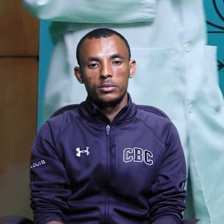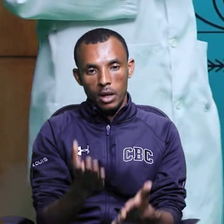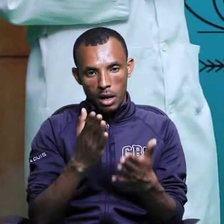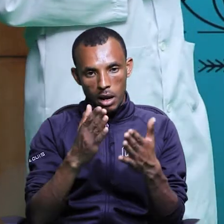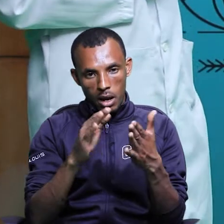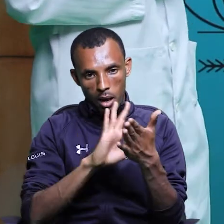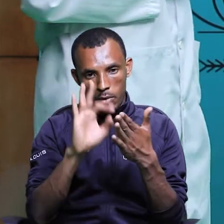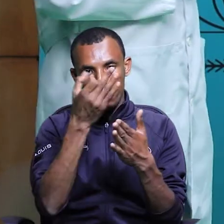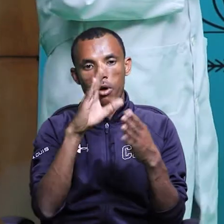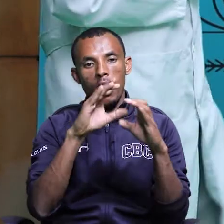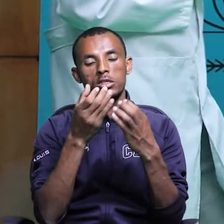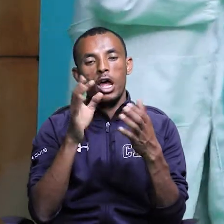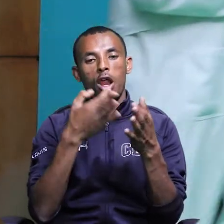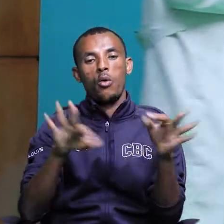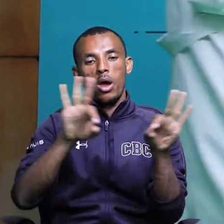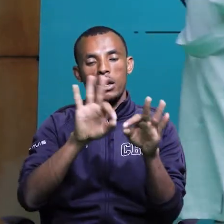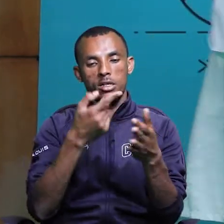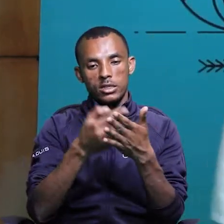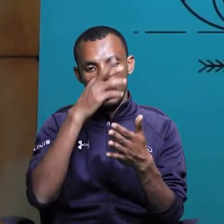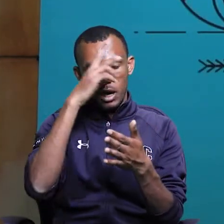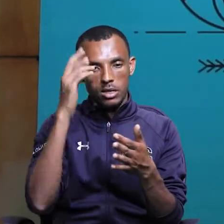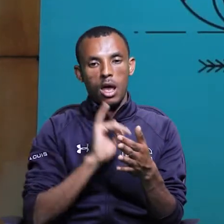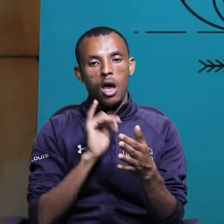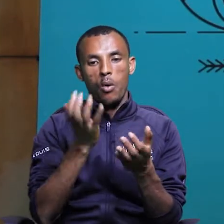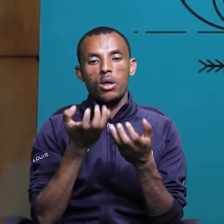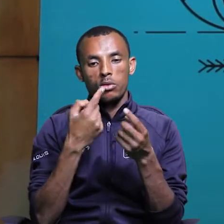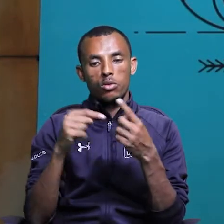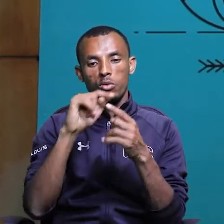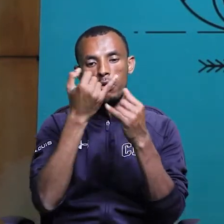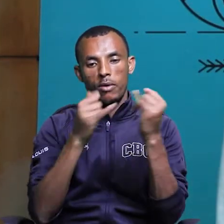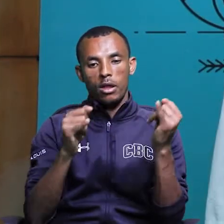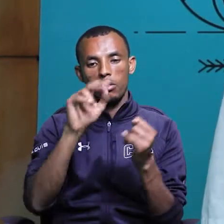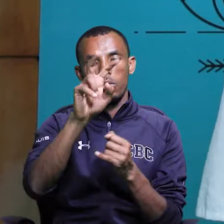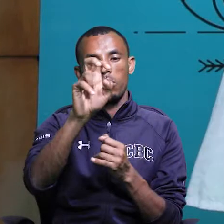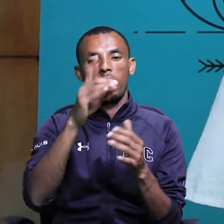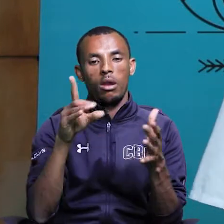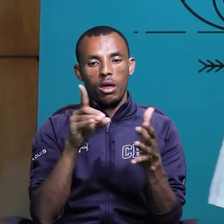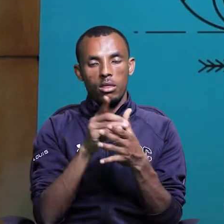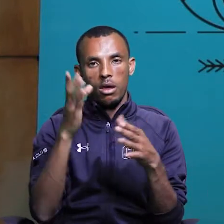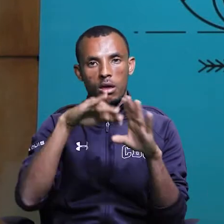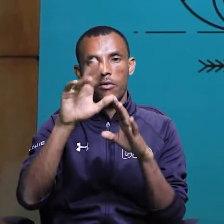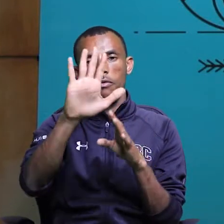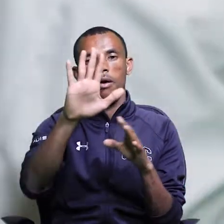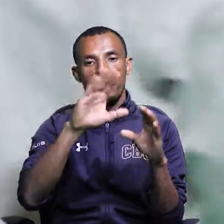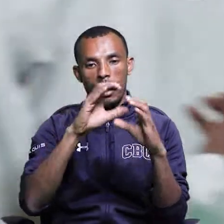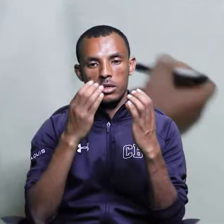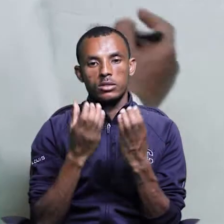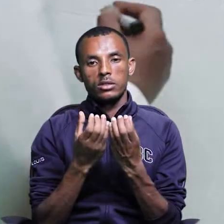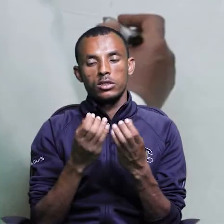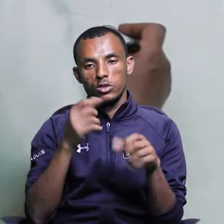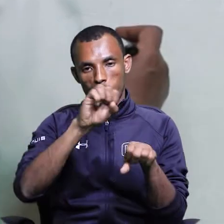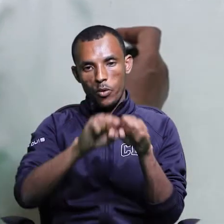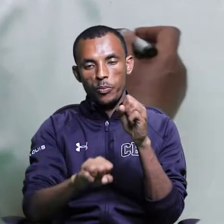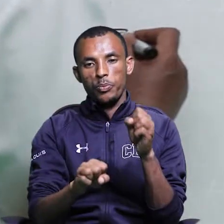Number of classes required. In this case, I want to divide this 20 data into 5 classes.